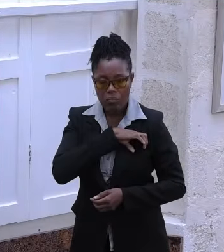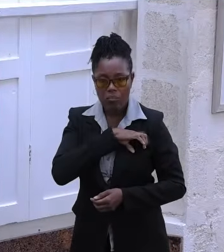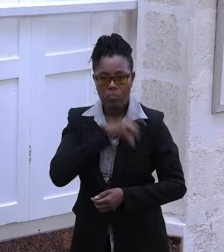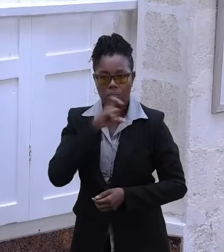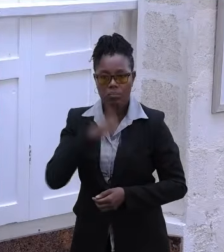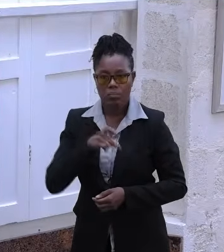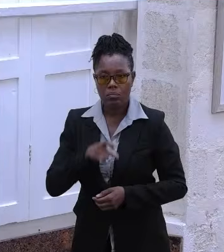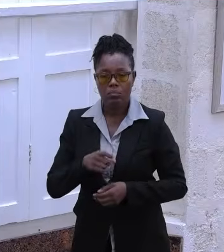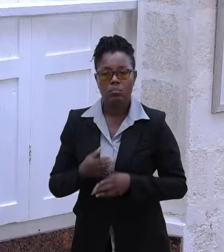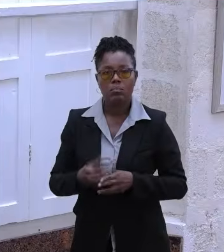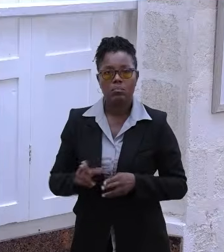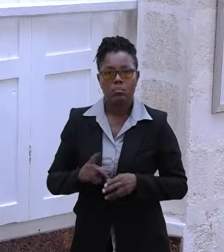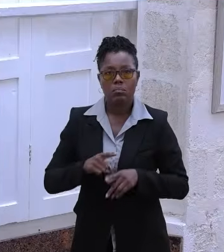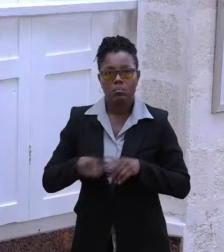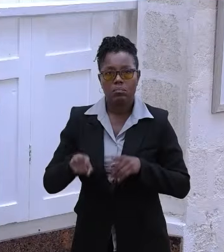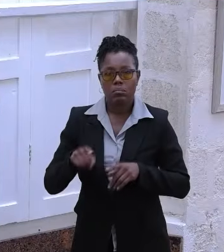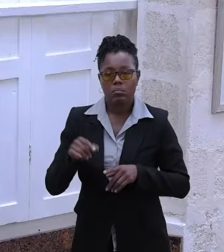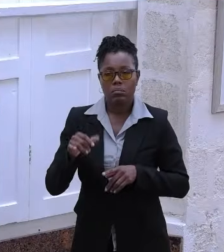but there are some